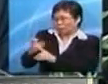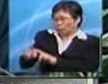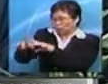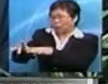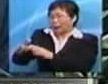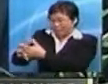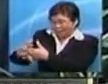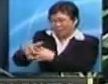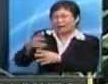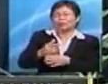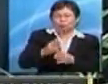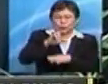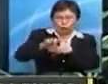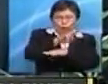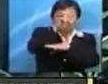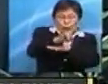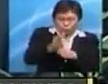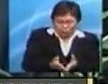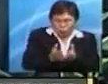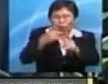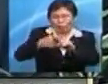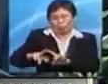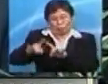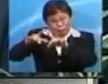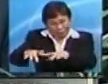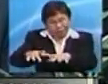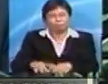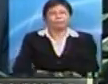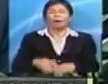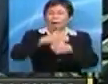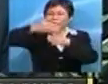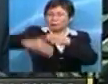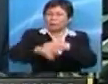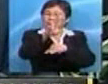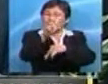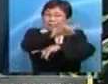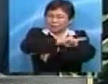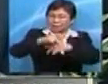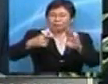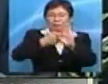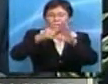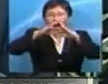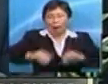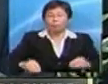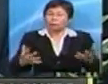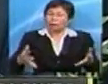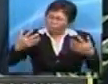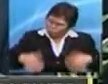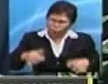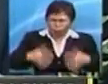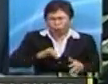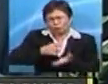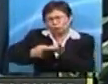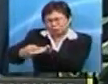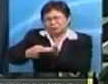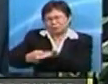What happens after the 30 days expires It's also been discussed, and again, I don't think